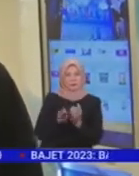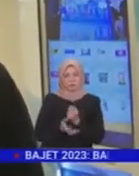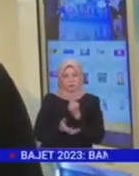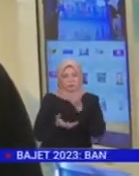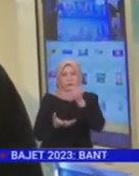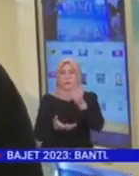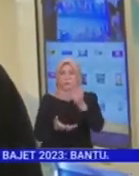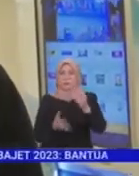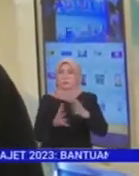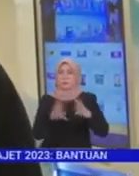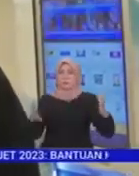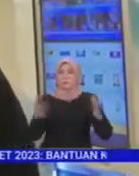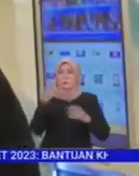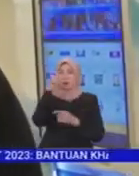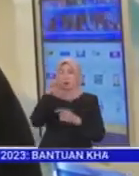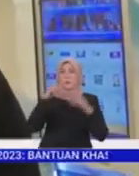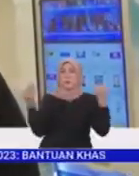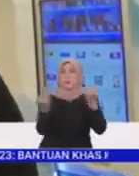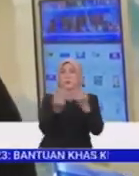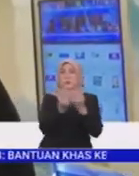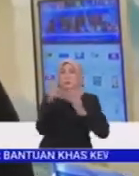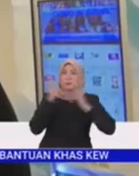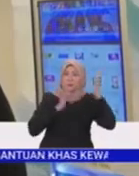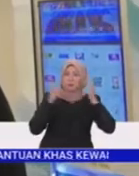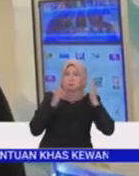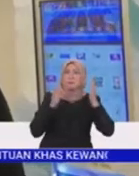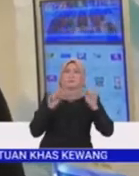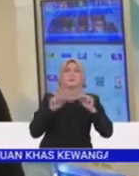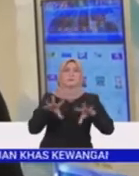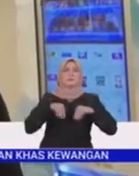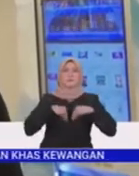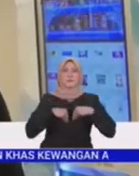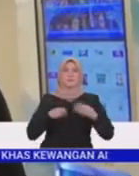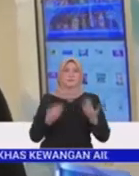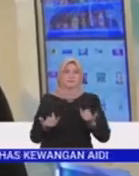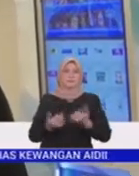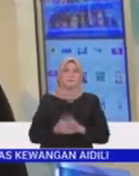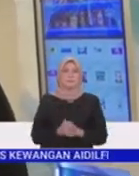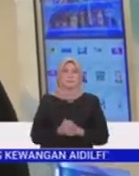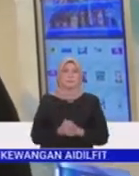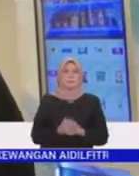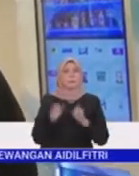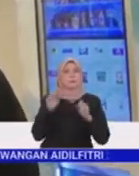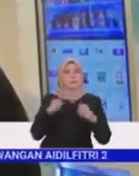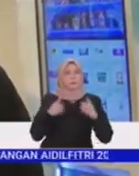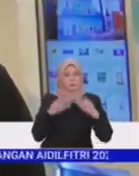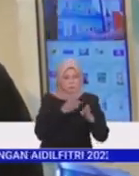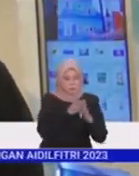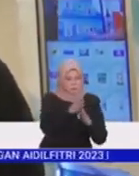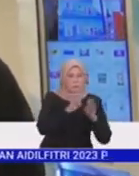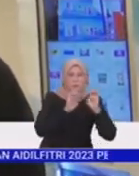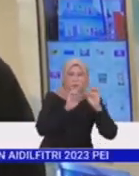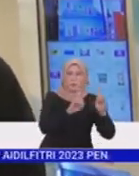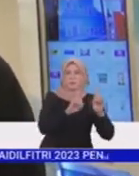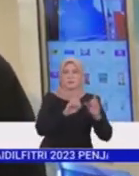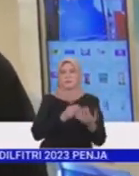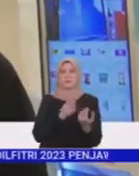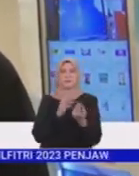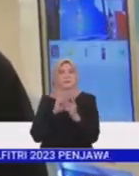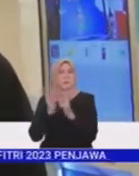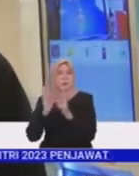masyarakat Malaysia akan dapat melaluinya. We will have the education for social